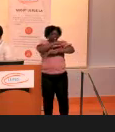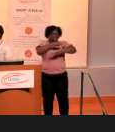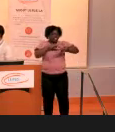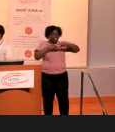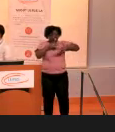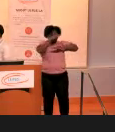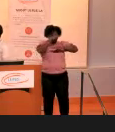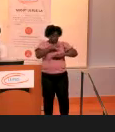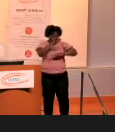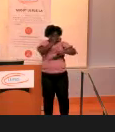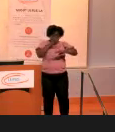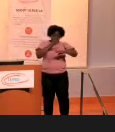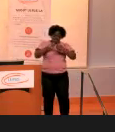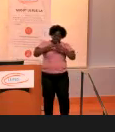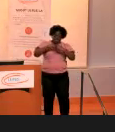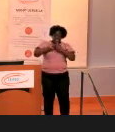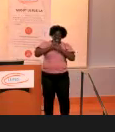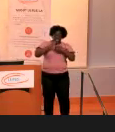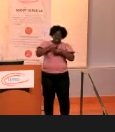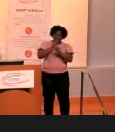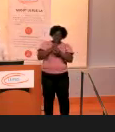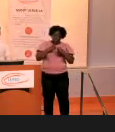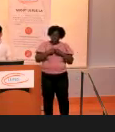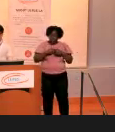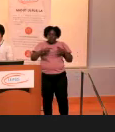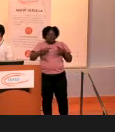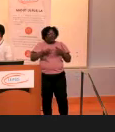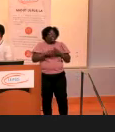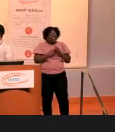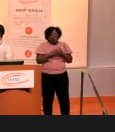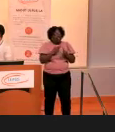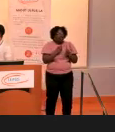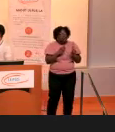We started by isolating T cells from a healthy female donor,